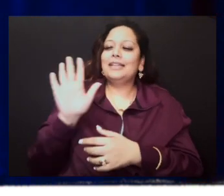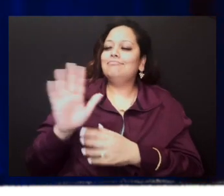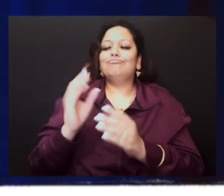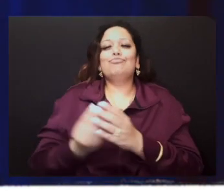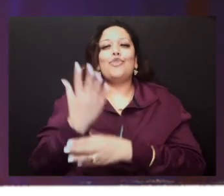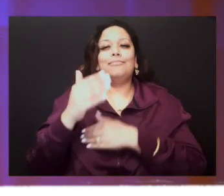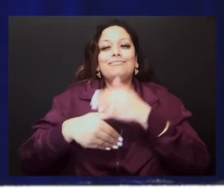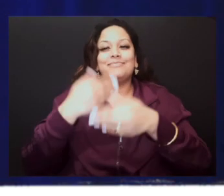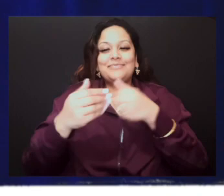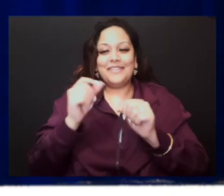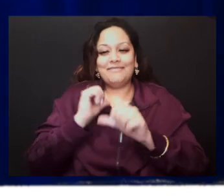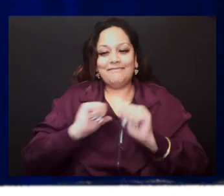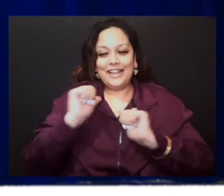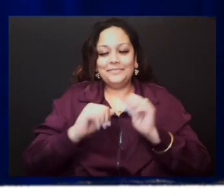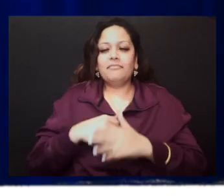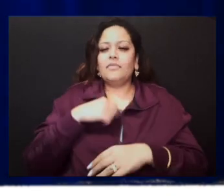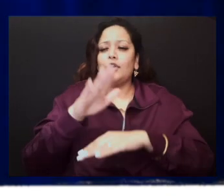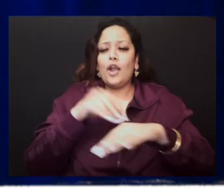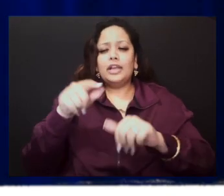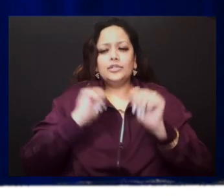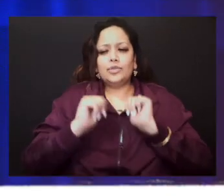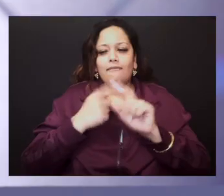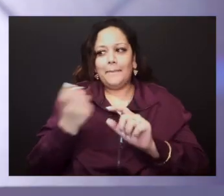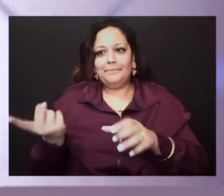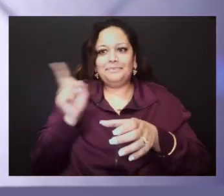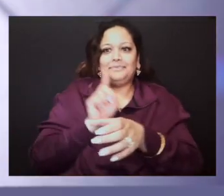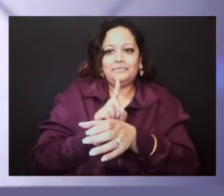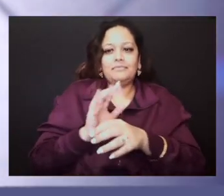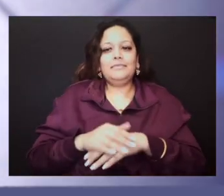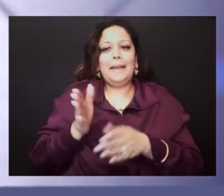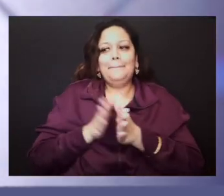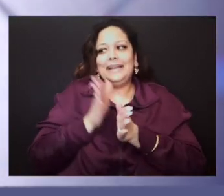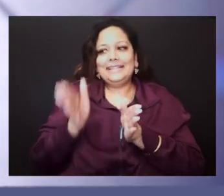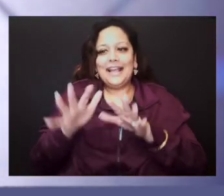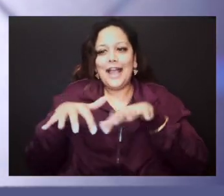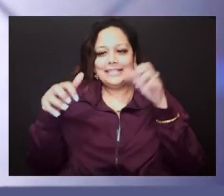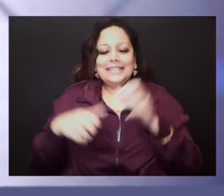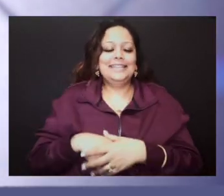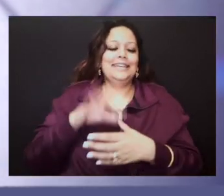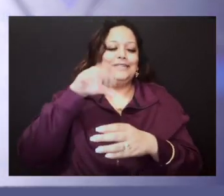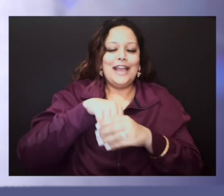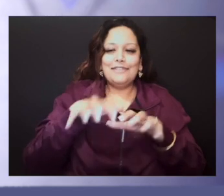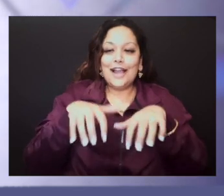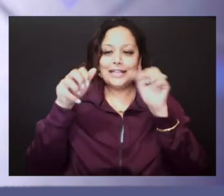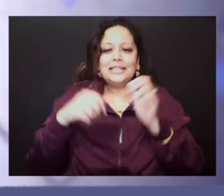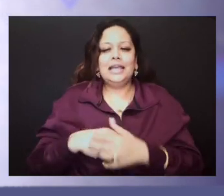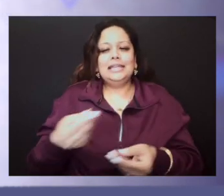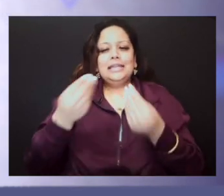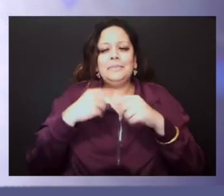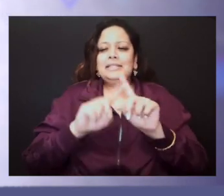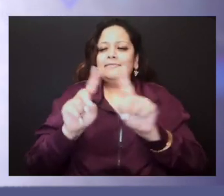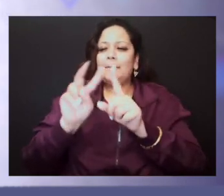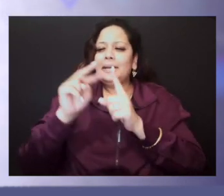their pace. I often call the shows from the deck, beside the audience, in the audience. It gives me a very